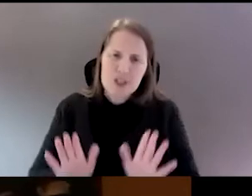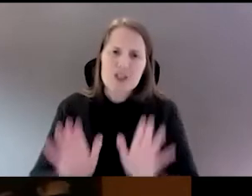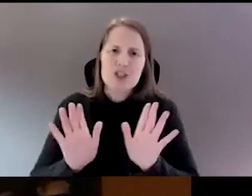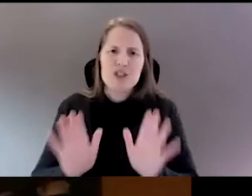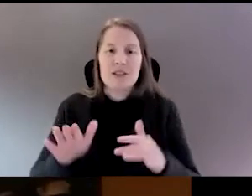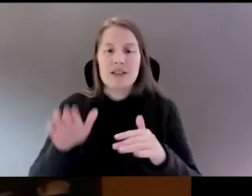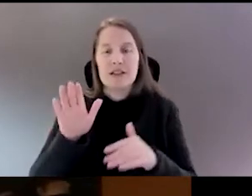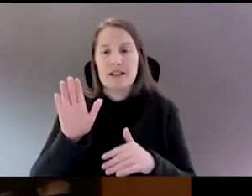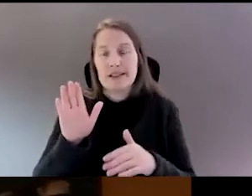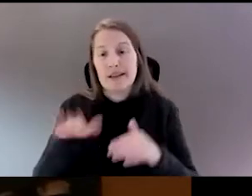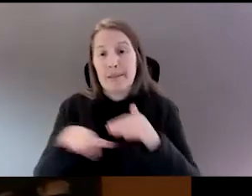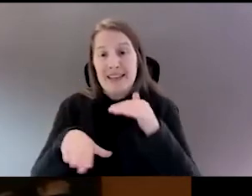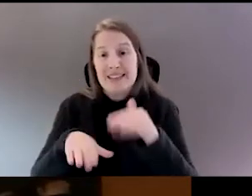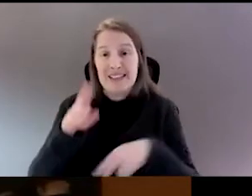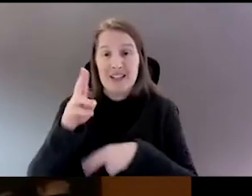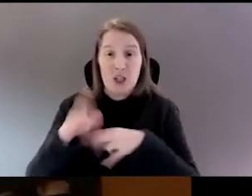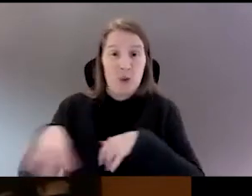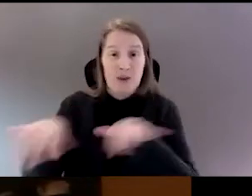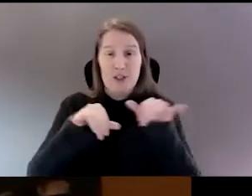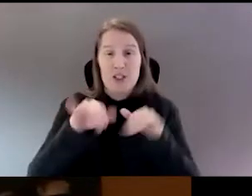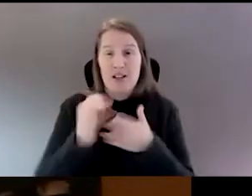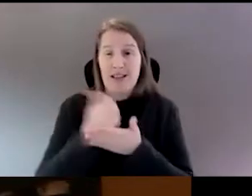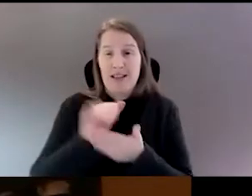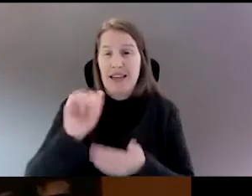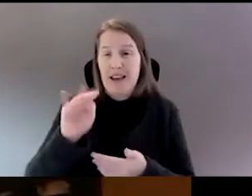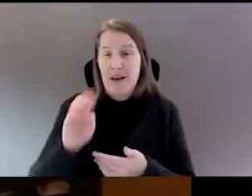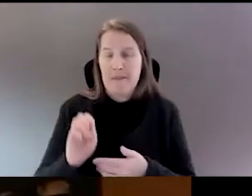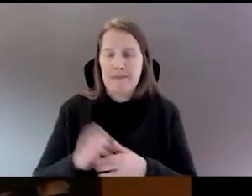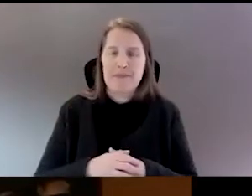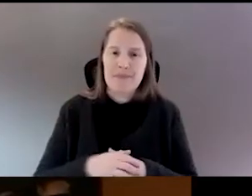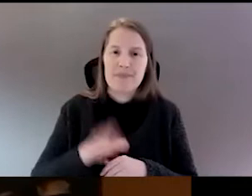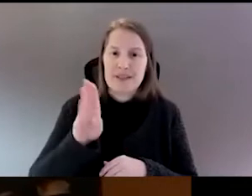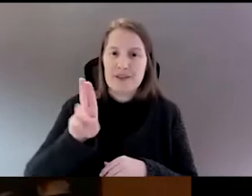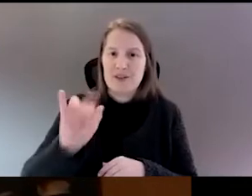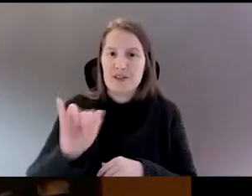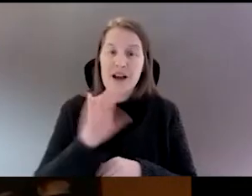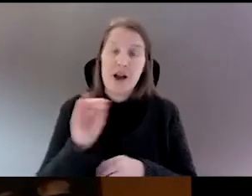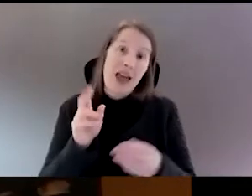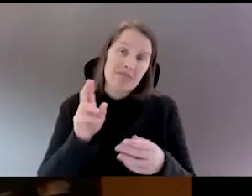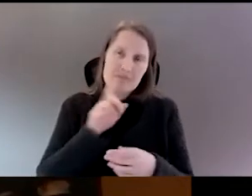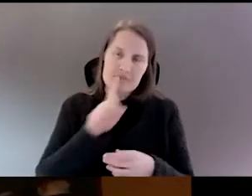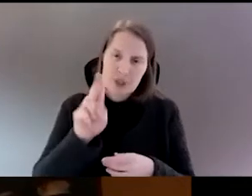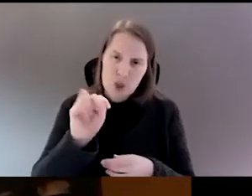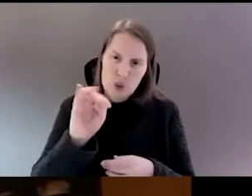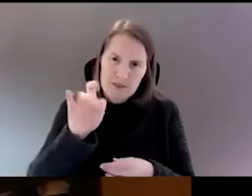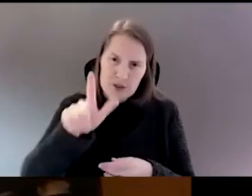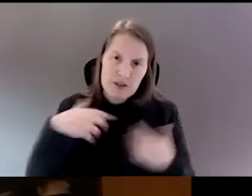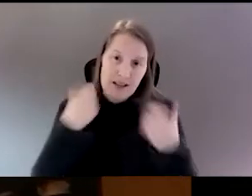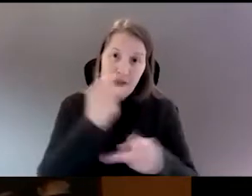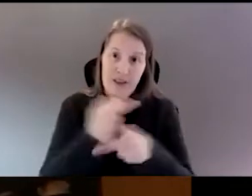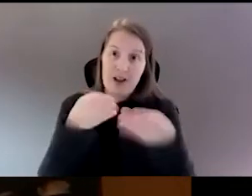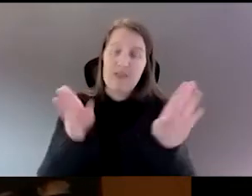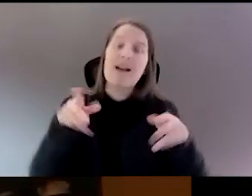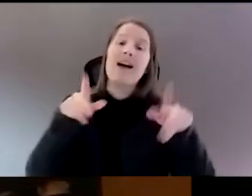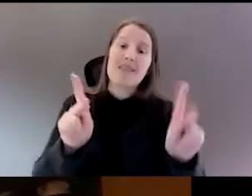income, as well as just universal healthcare in general that allows for disabled people to have the kind